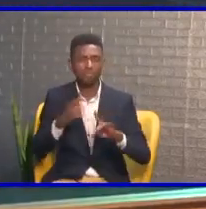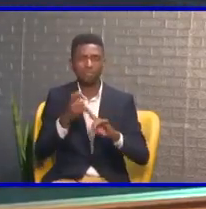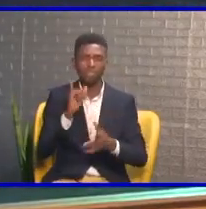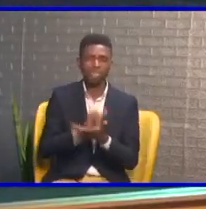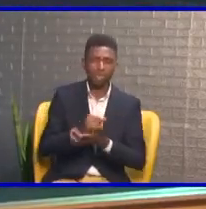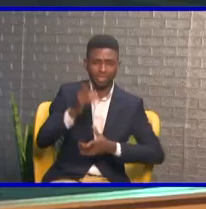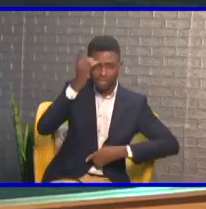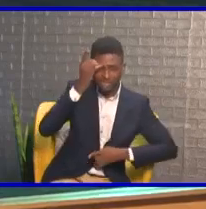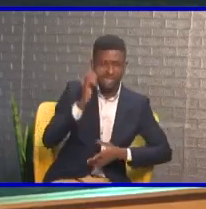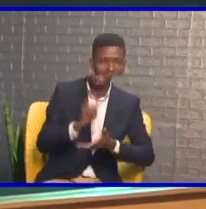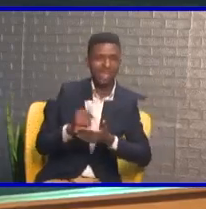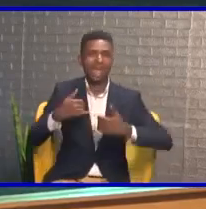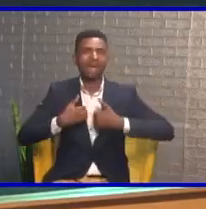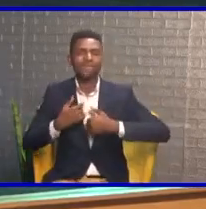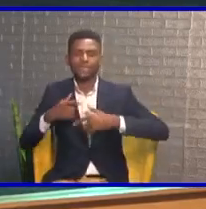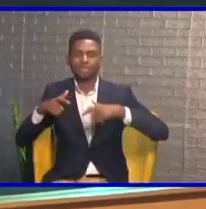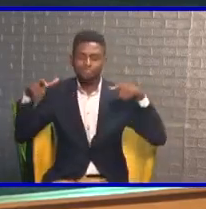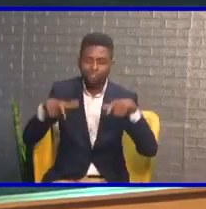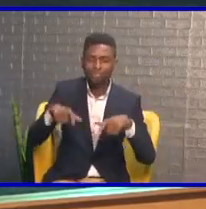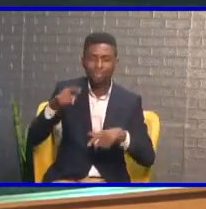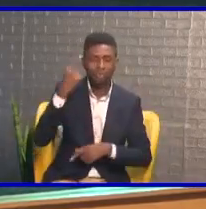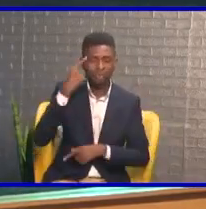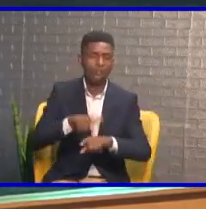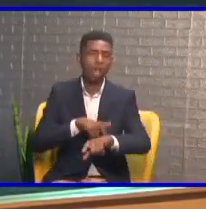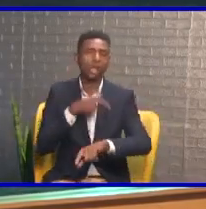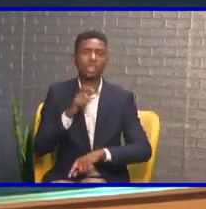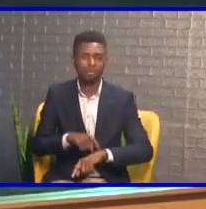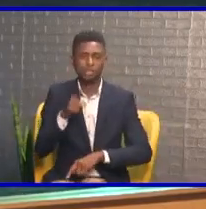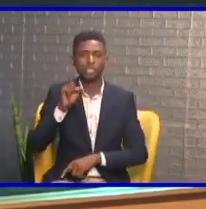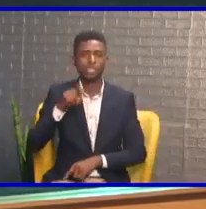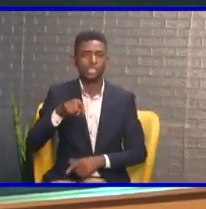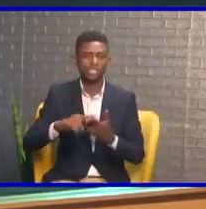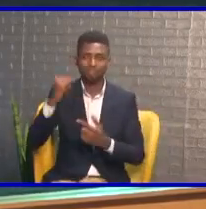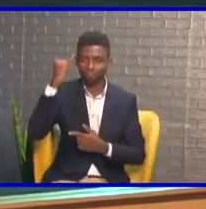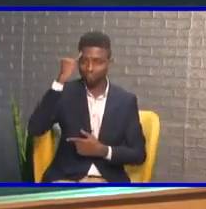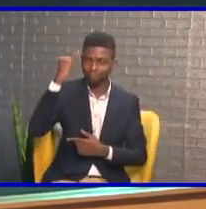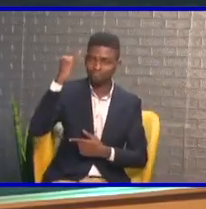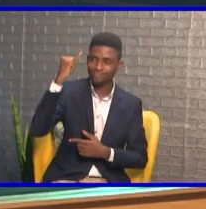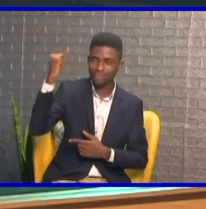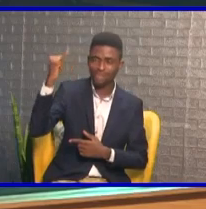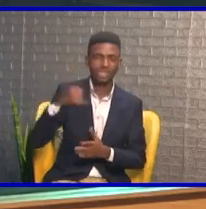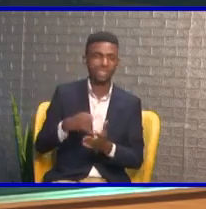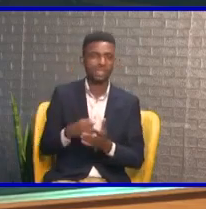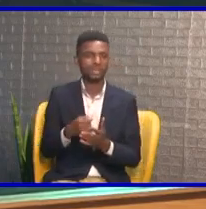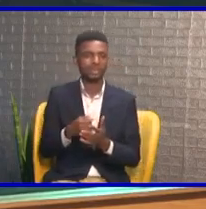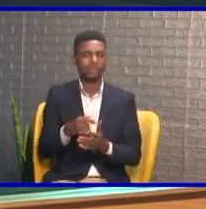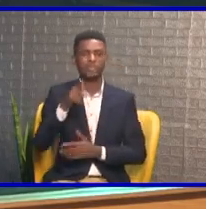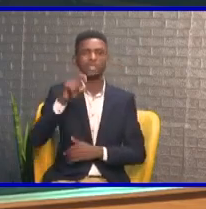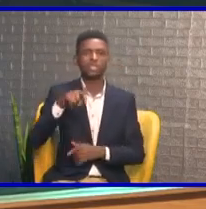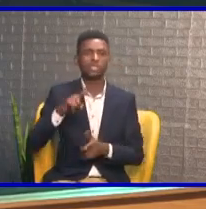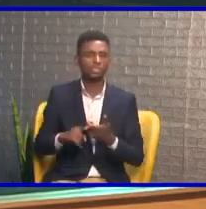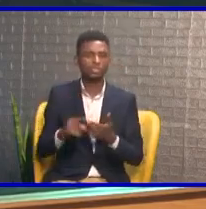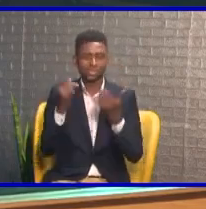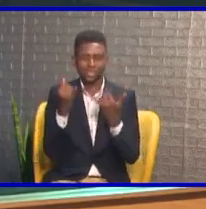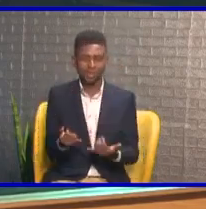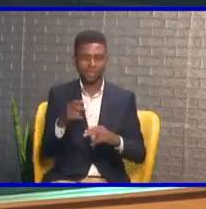disease that has plagued you for so long? You have to imagine it. This is proactive. It's not accidental. You have to actually sit